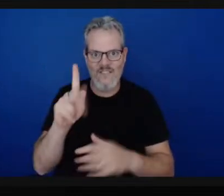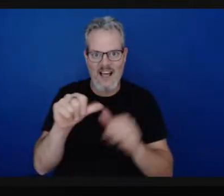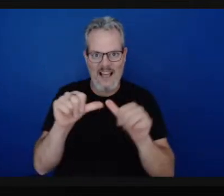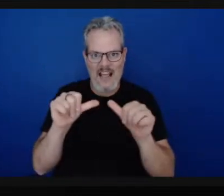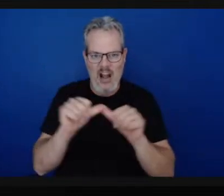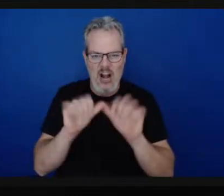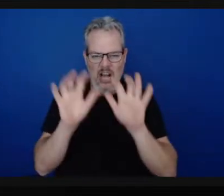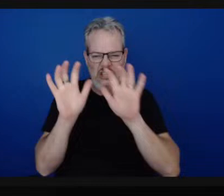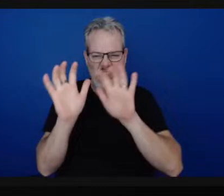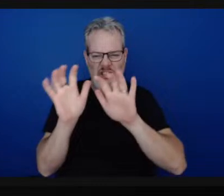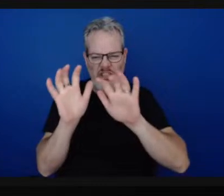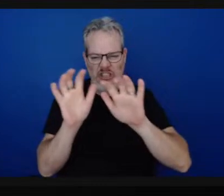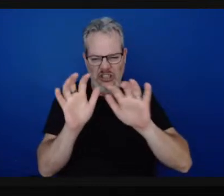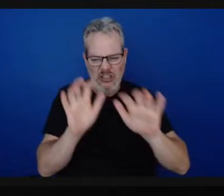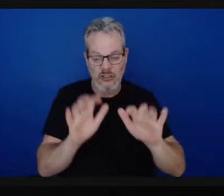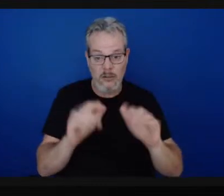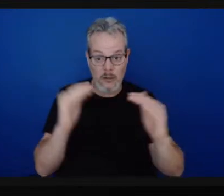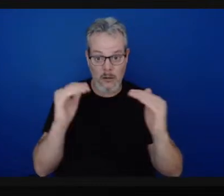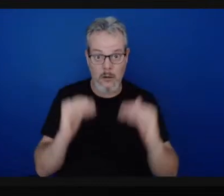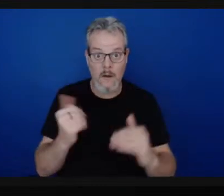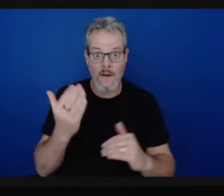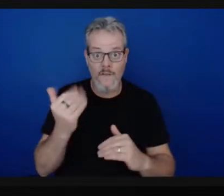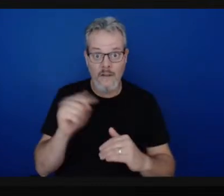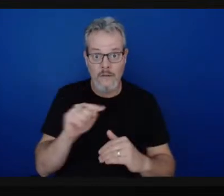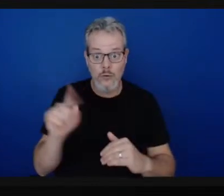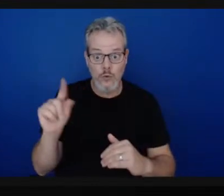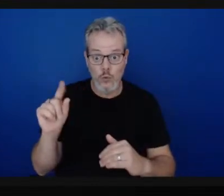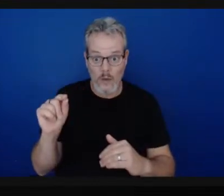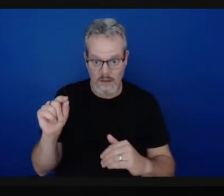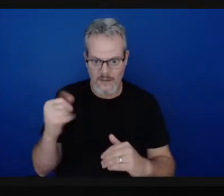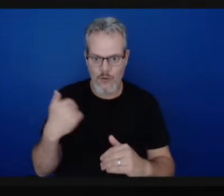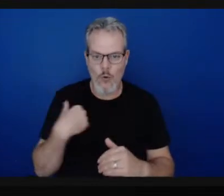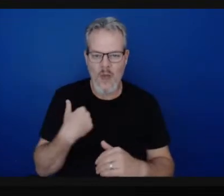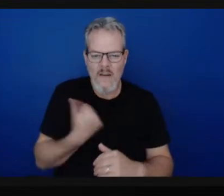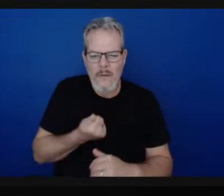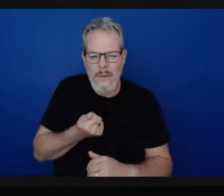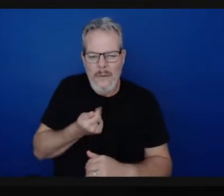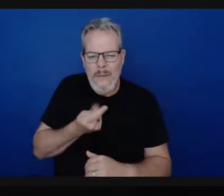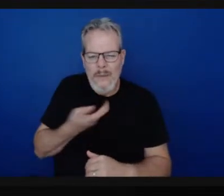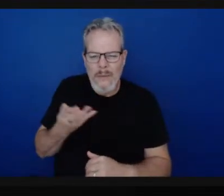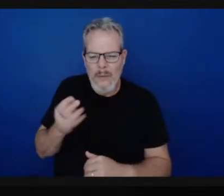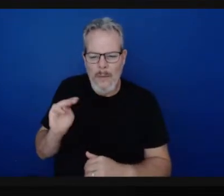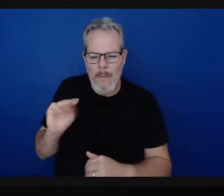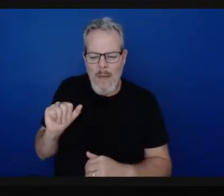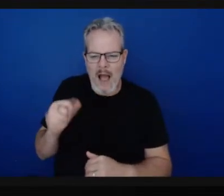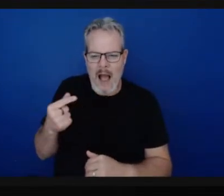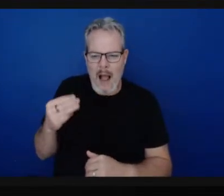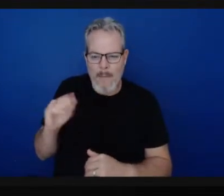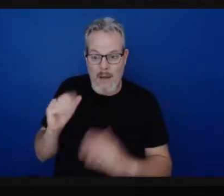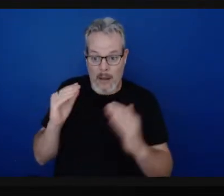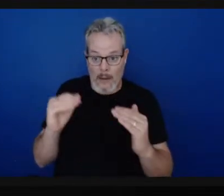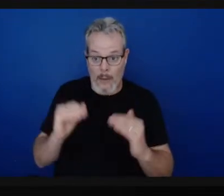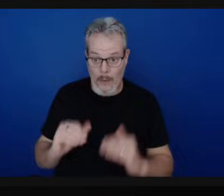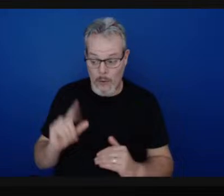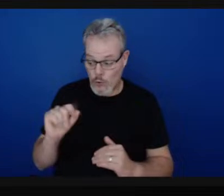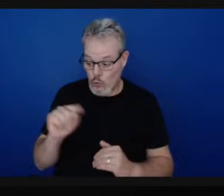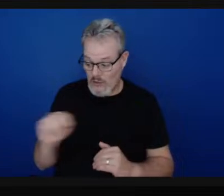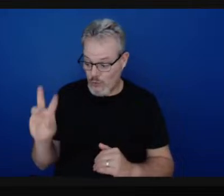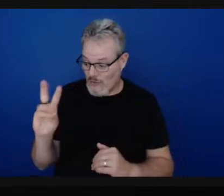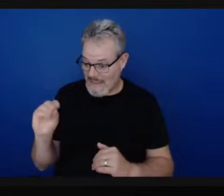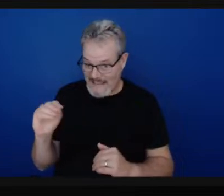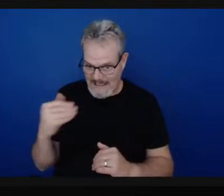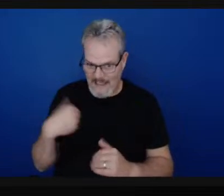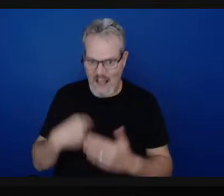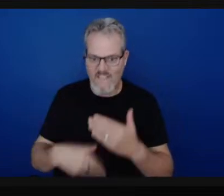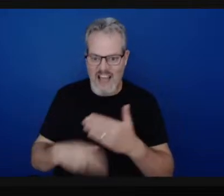it. 15 to 20, now you have just a magma conduit. 20 to 60, now you get that extra flexure